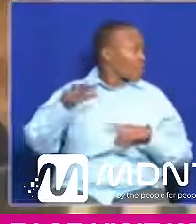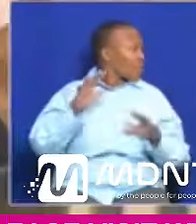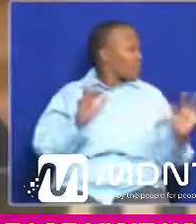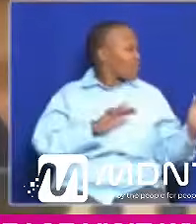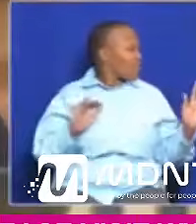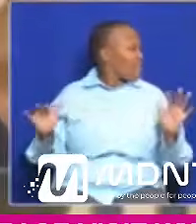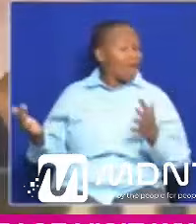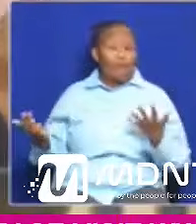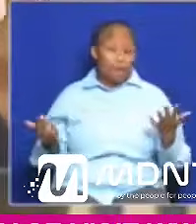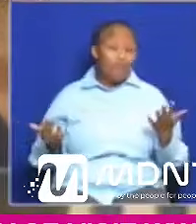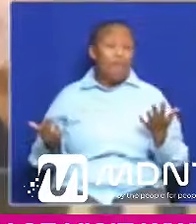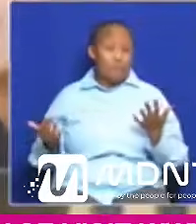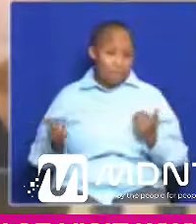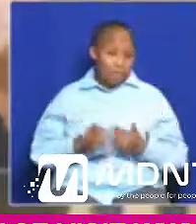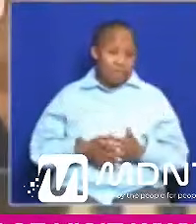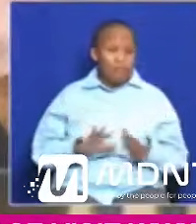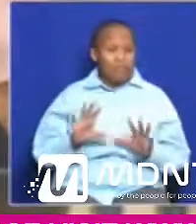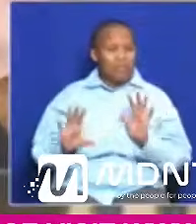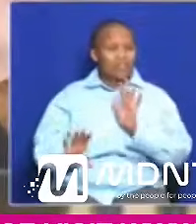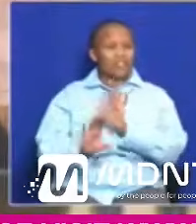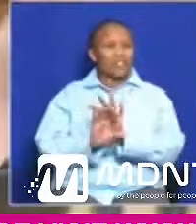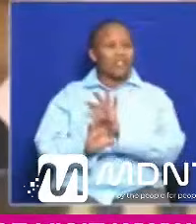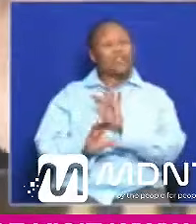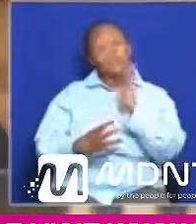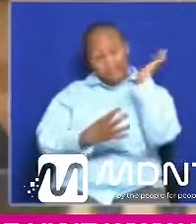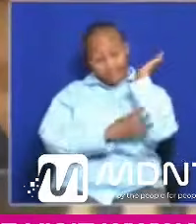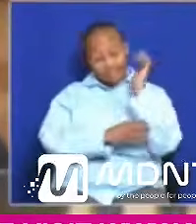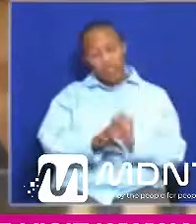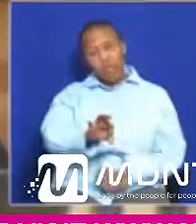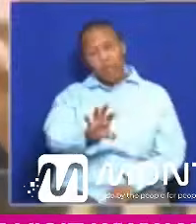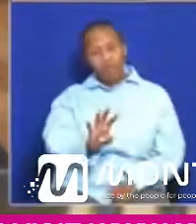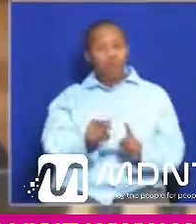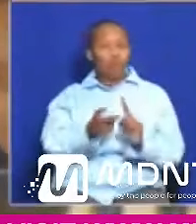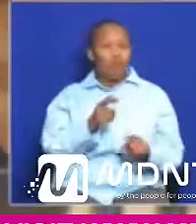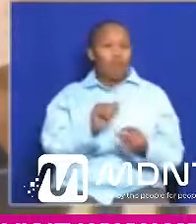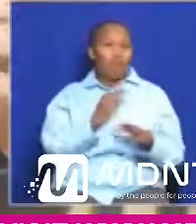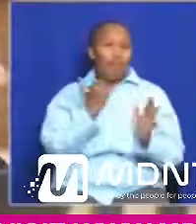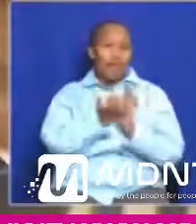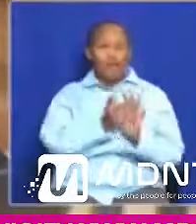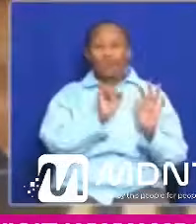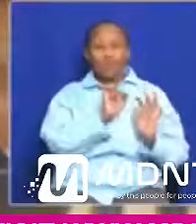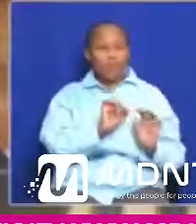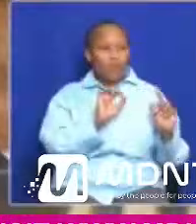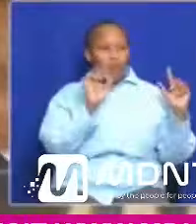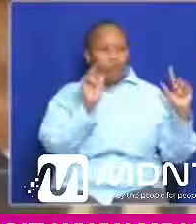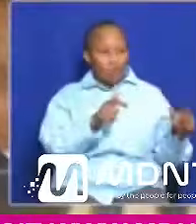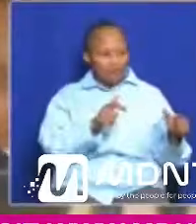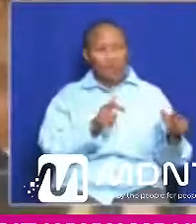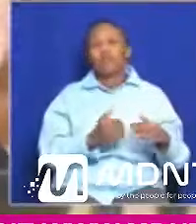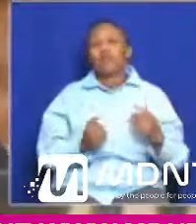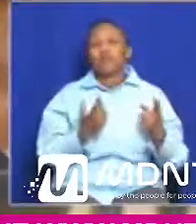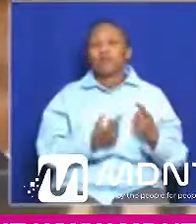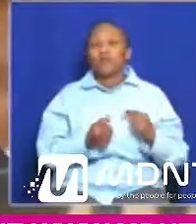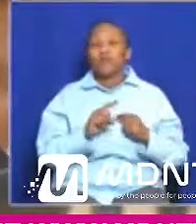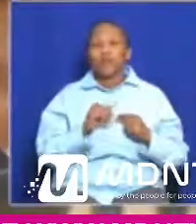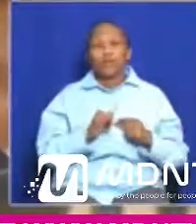where Section 3(4) of the Commissions Act would simply swipe away or brush aside